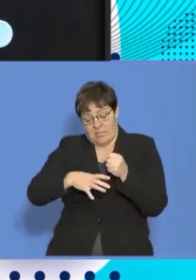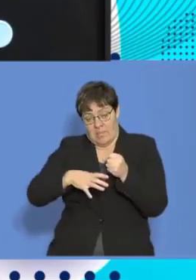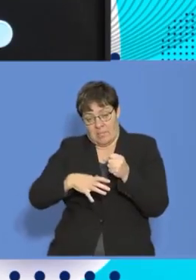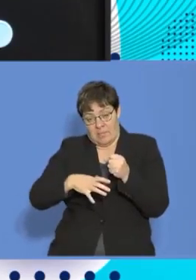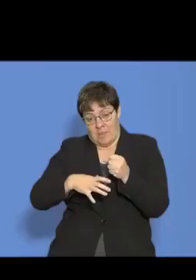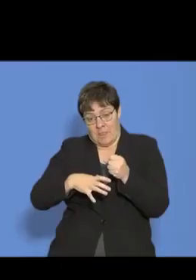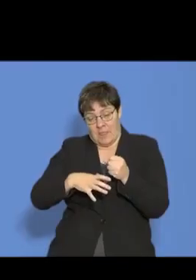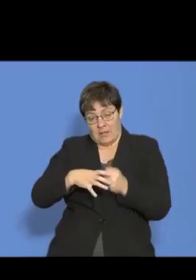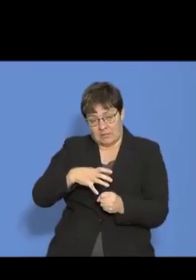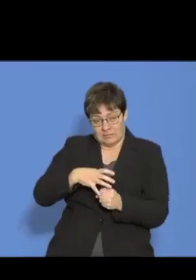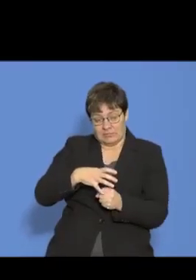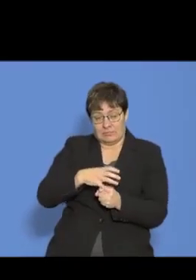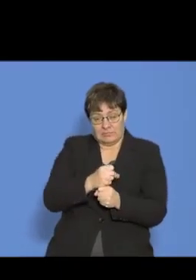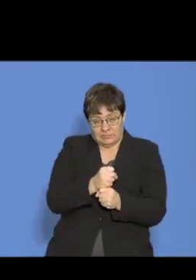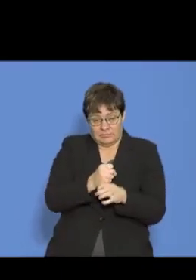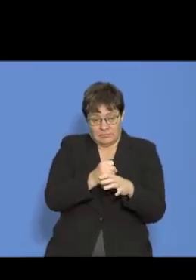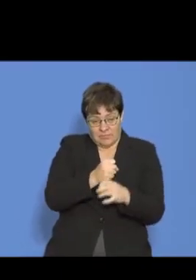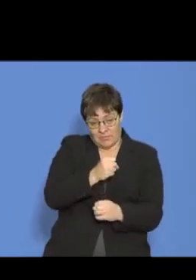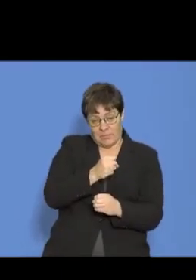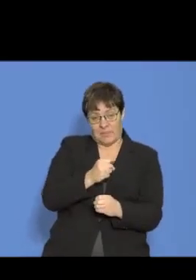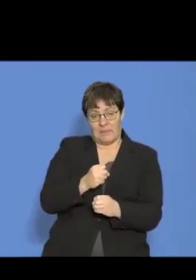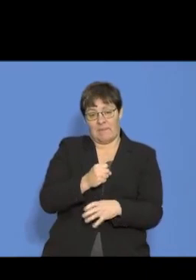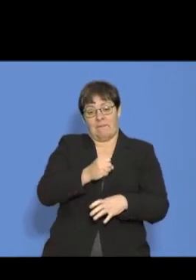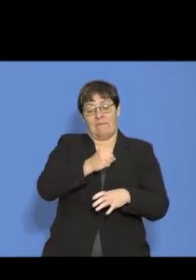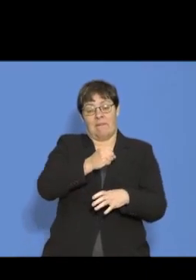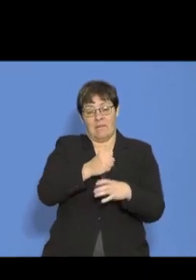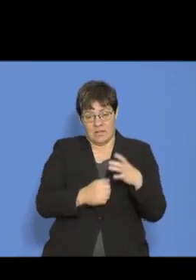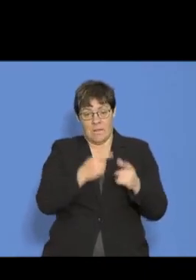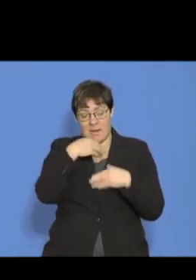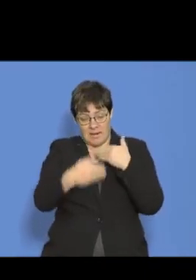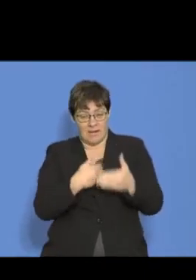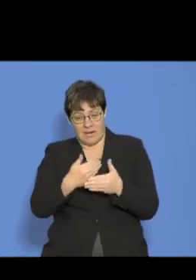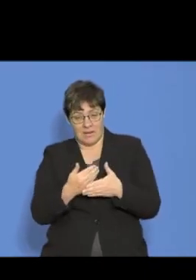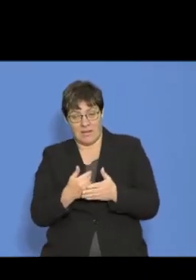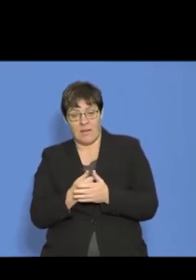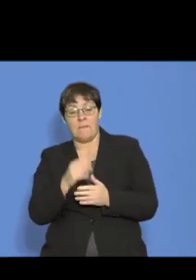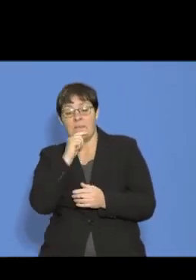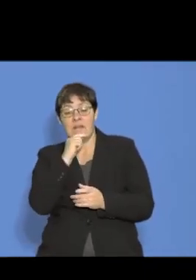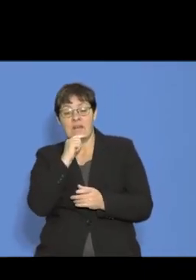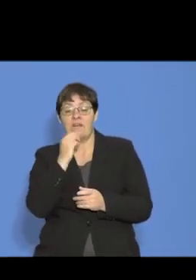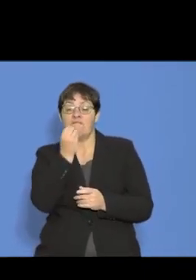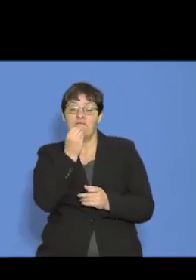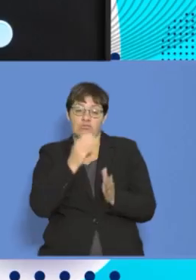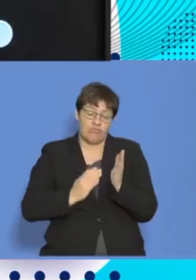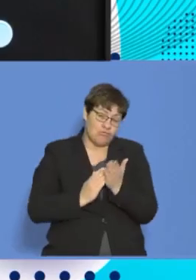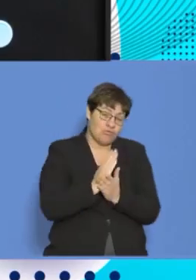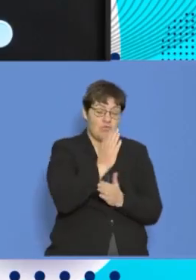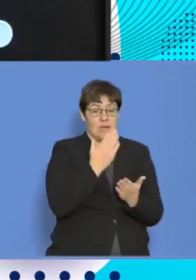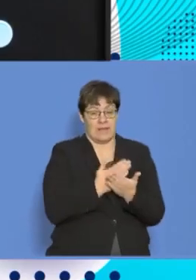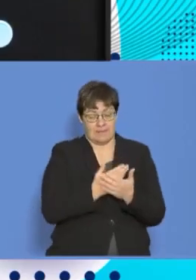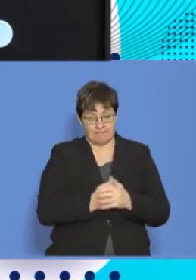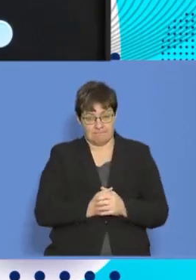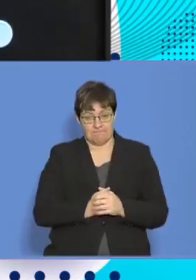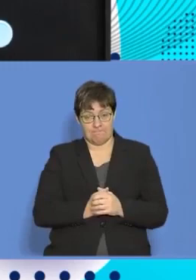And this movement of contraction and relaxation here allows for food to move